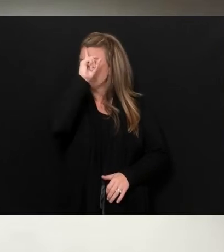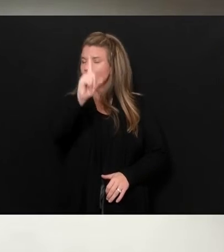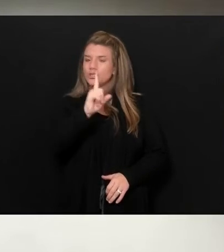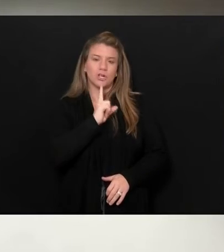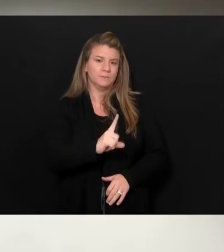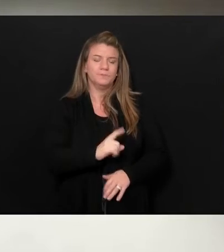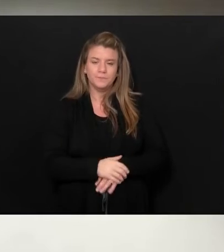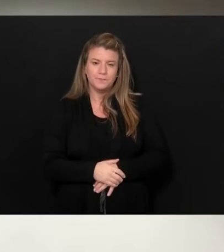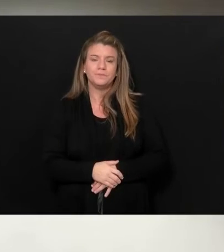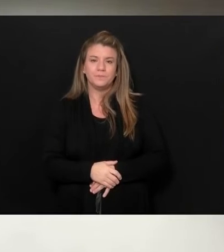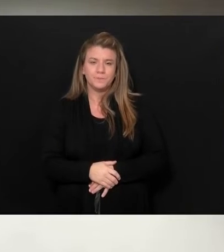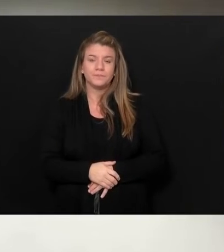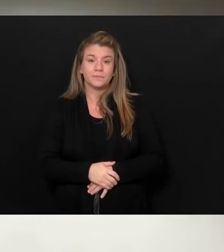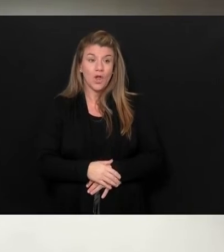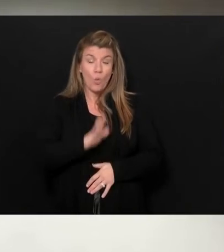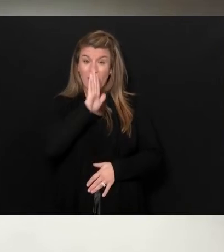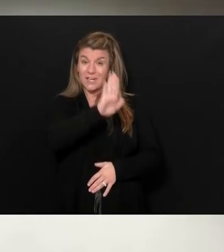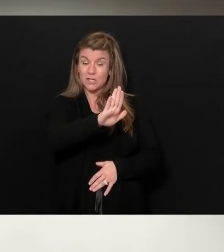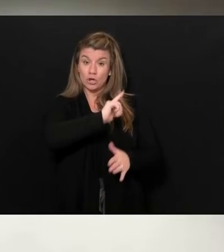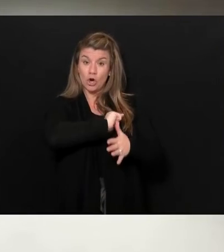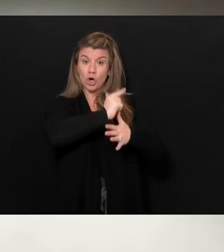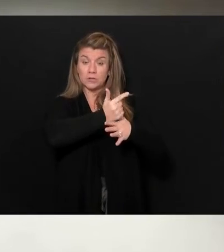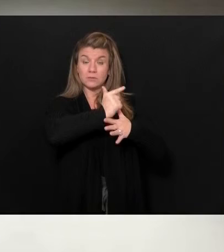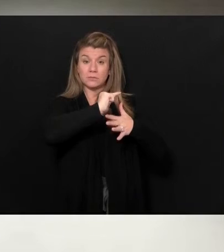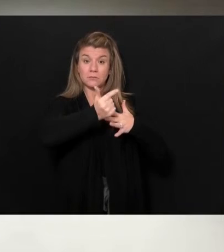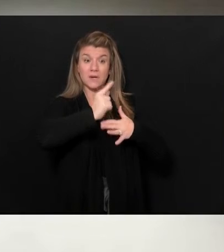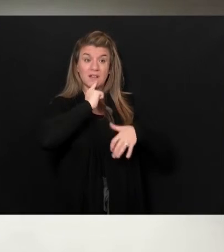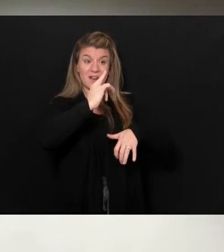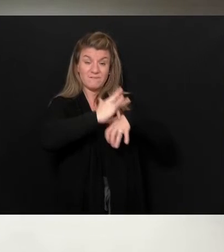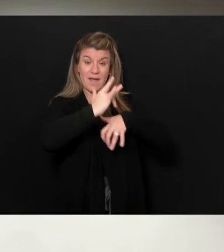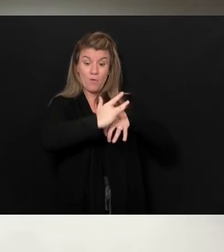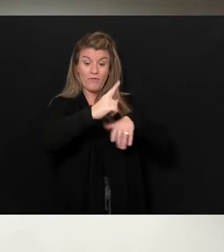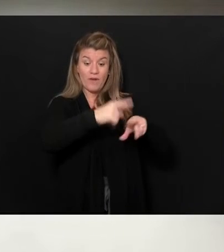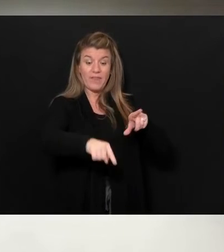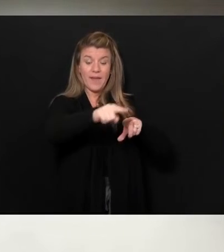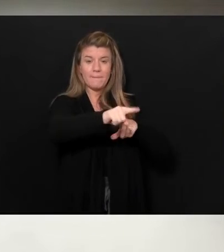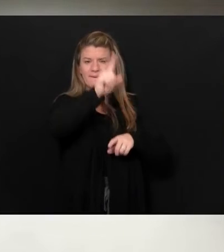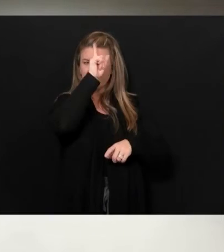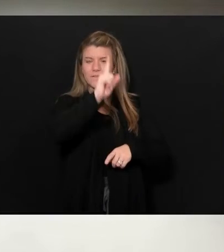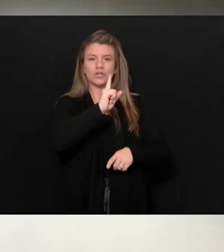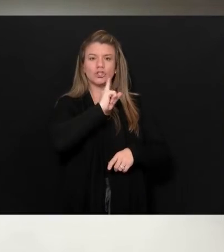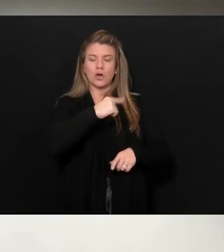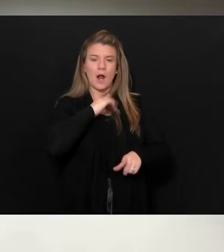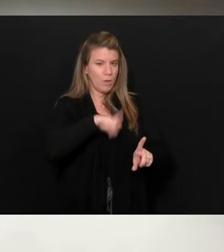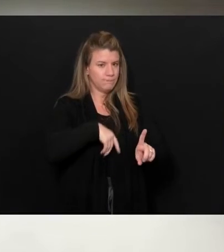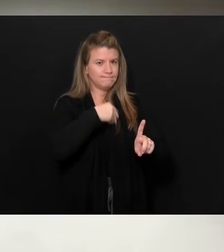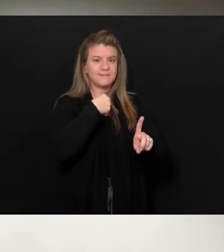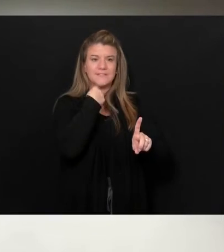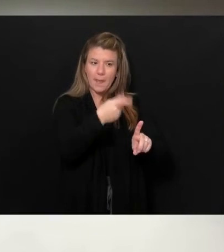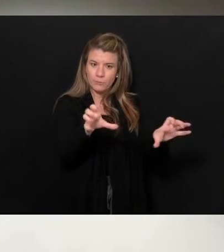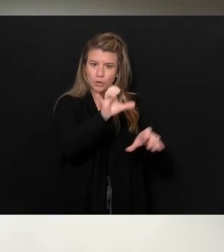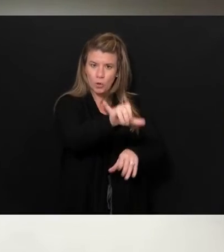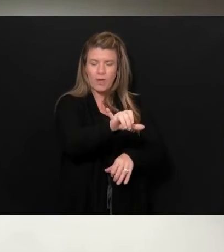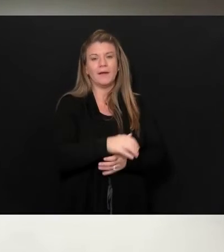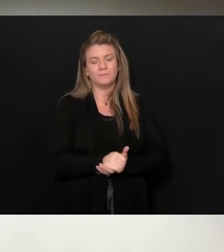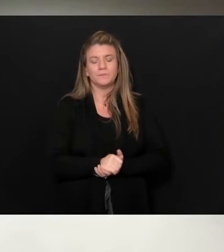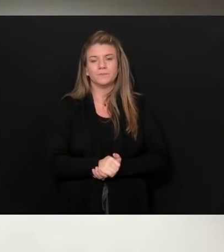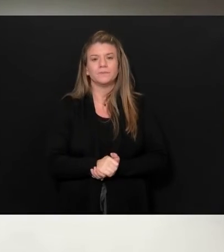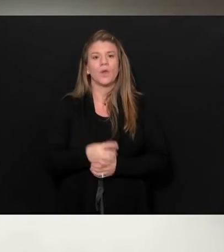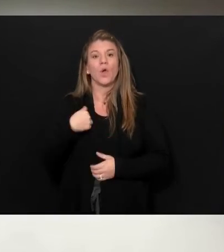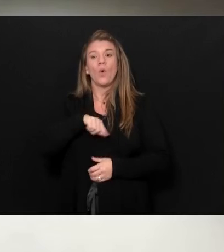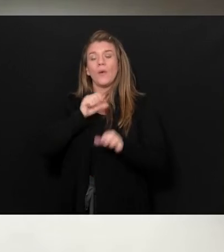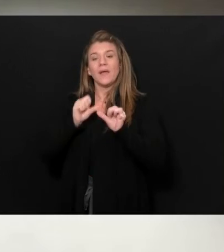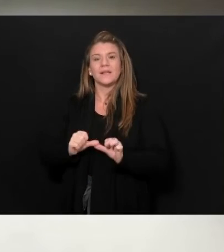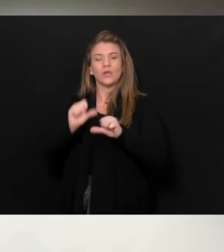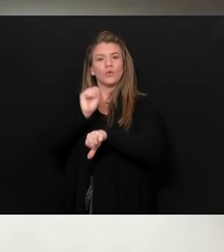absolutely. When their time comes and it is available to them, we absolutely want them to do that. So we continue to